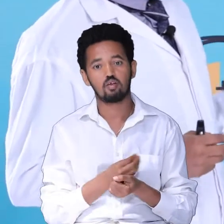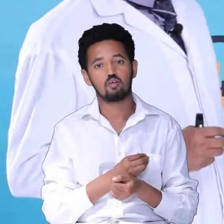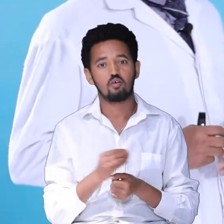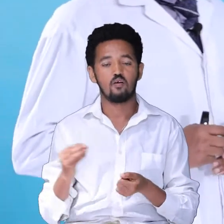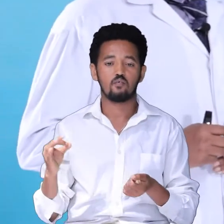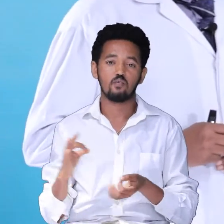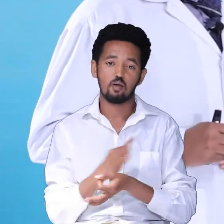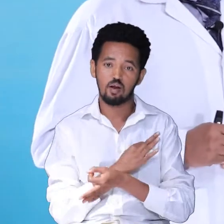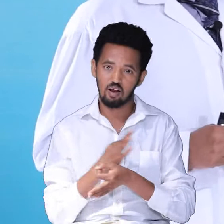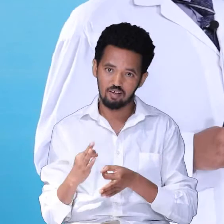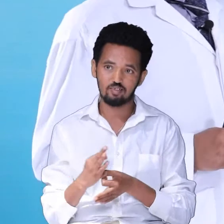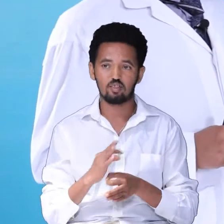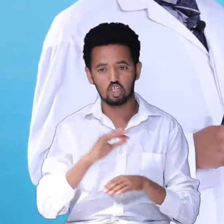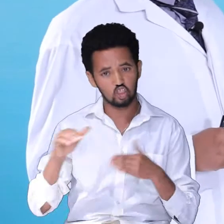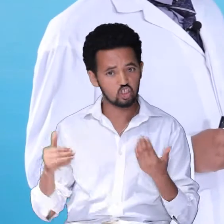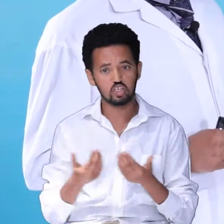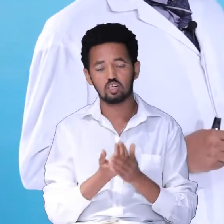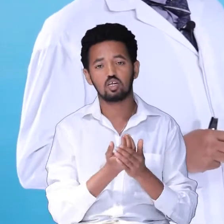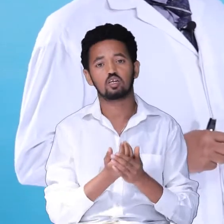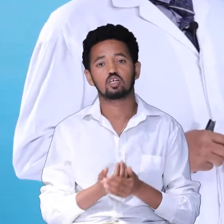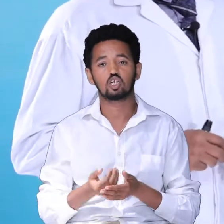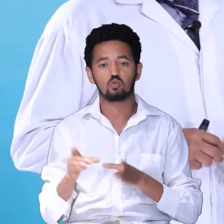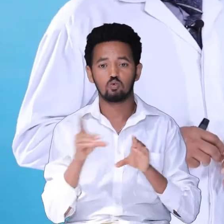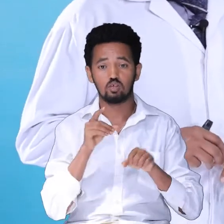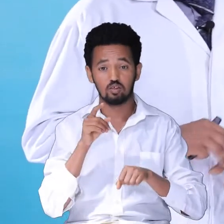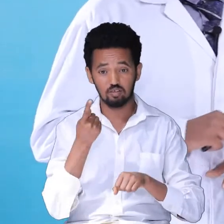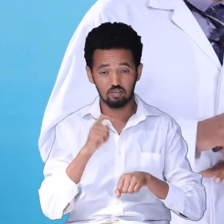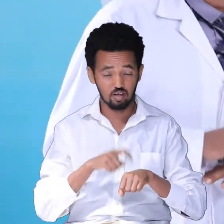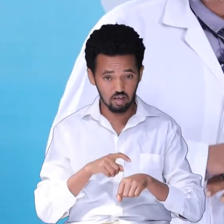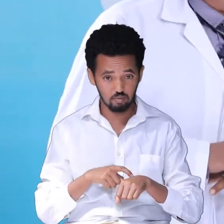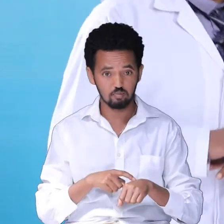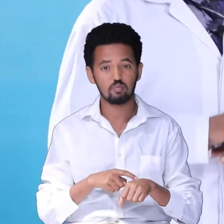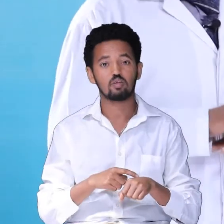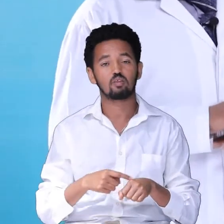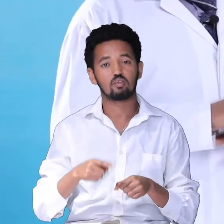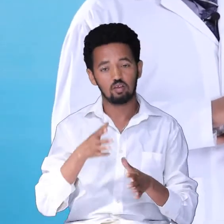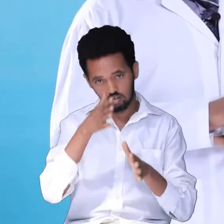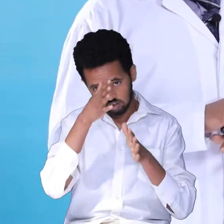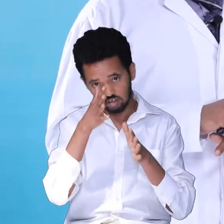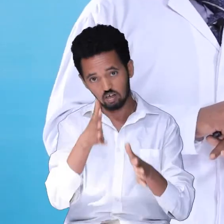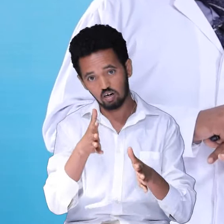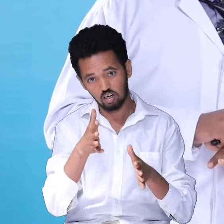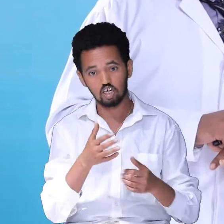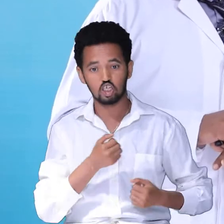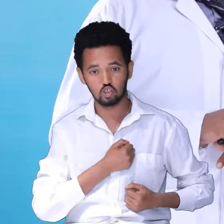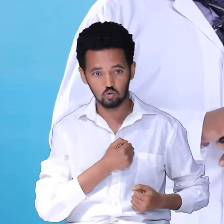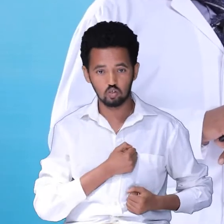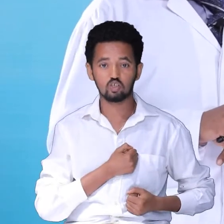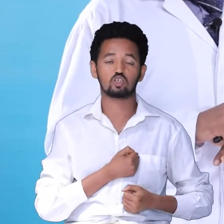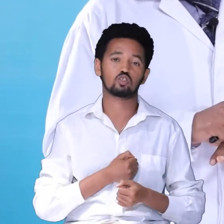favorite generals. During the time, the grand soldiers